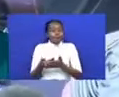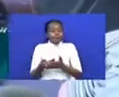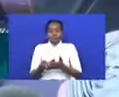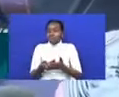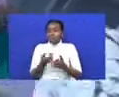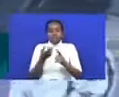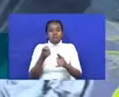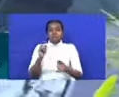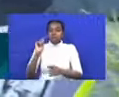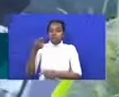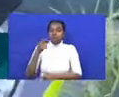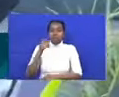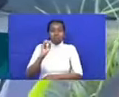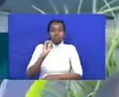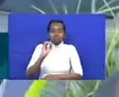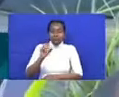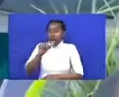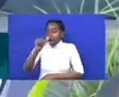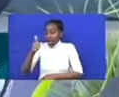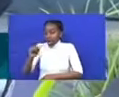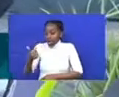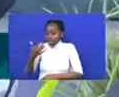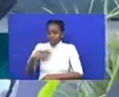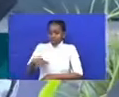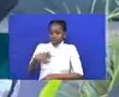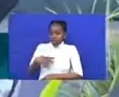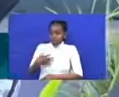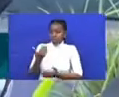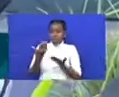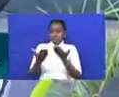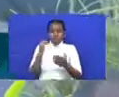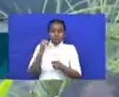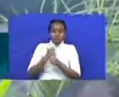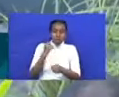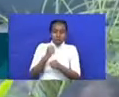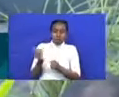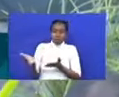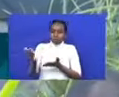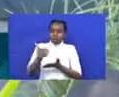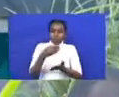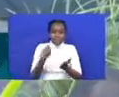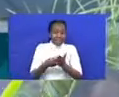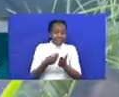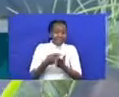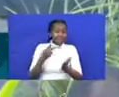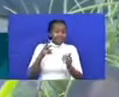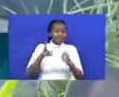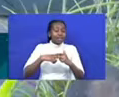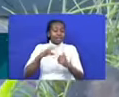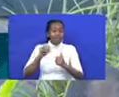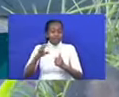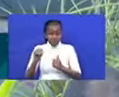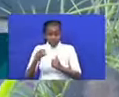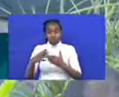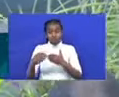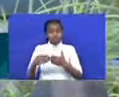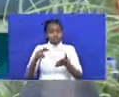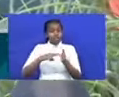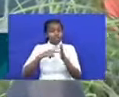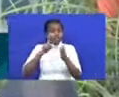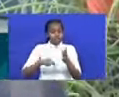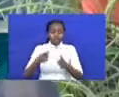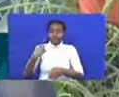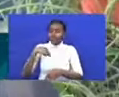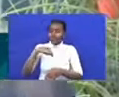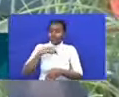0.002% are doing $700,000, not of profit, revenue per annum. Ladies and gentlemen, we have to